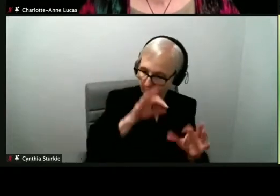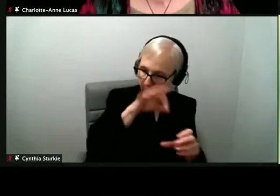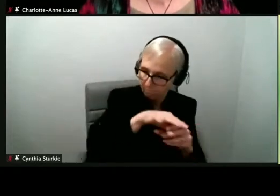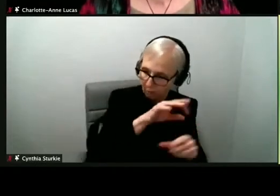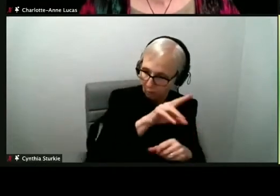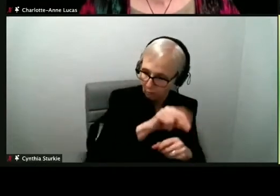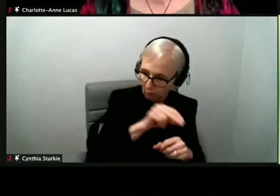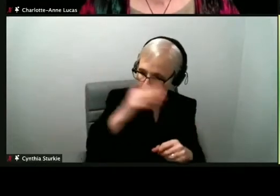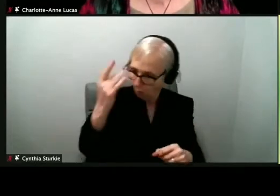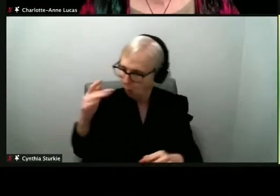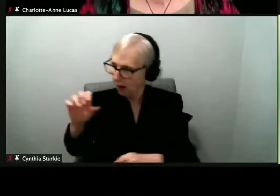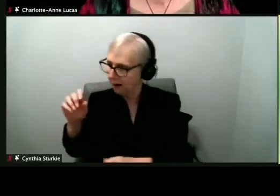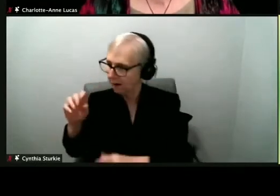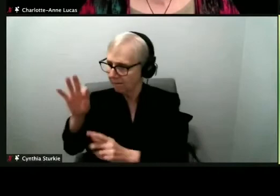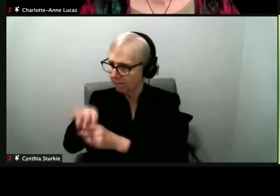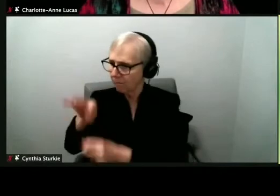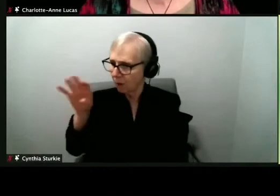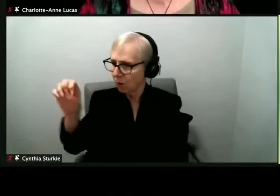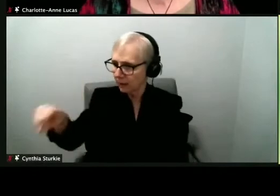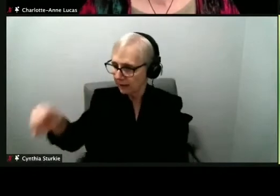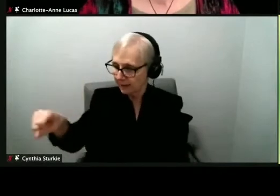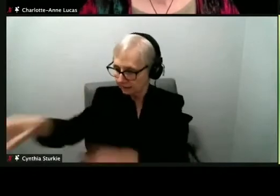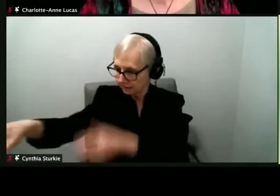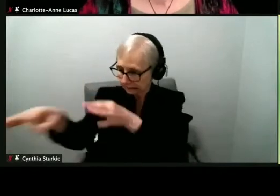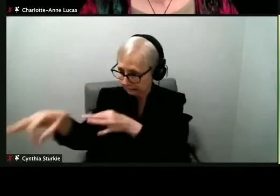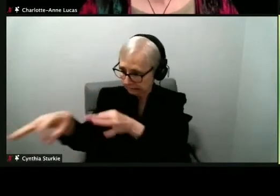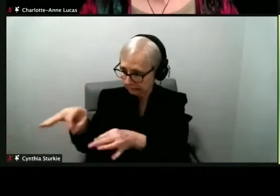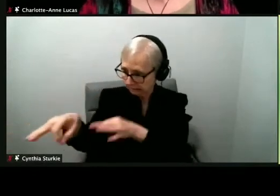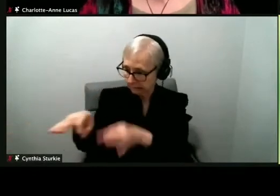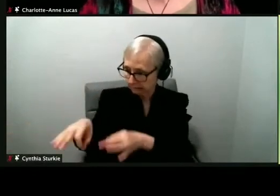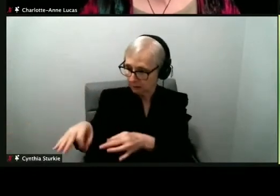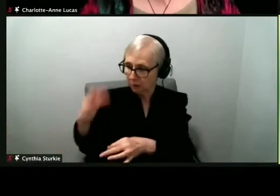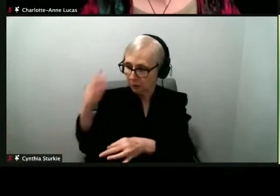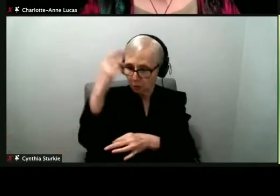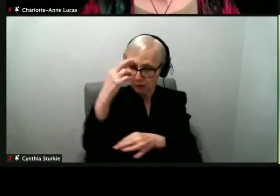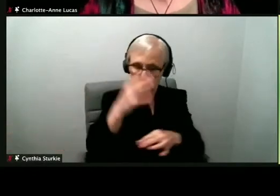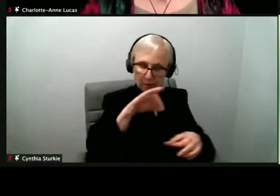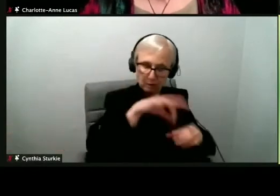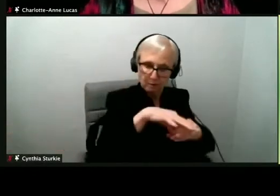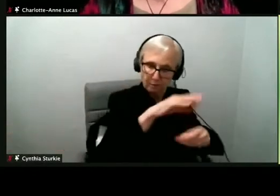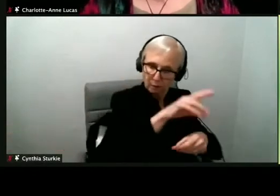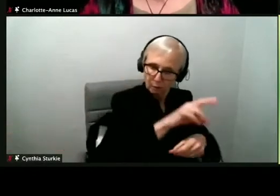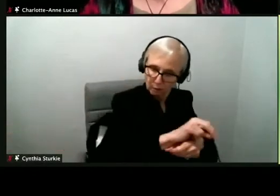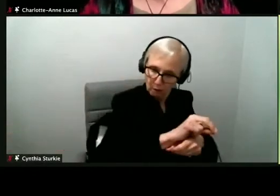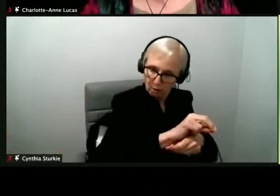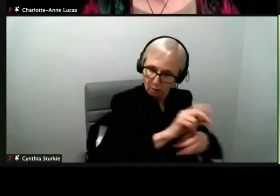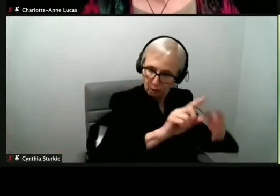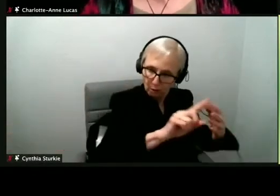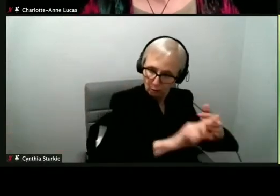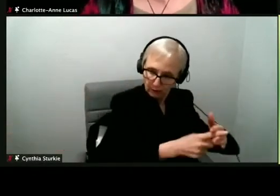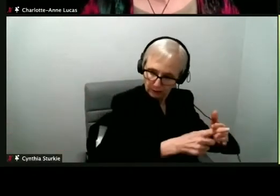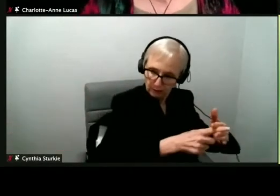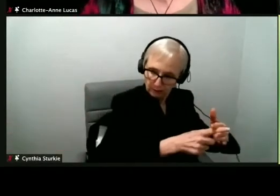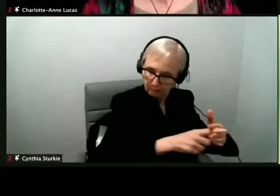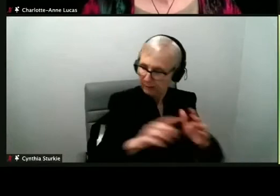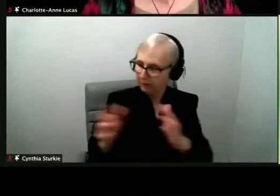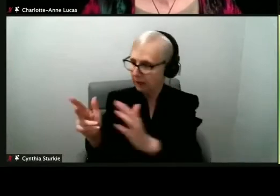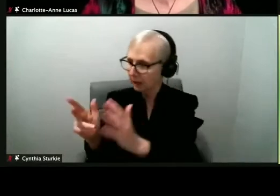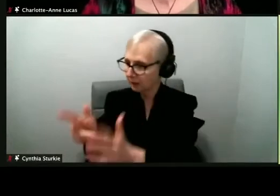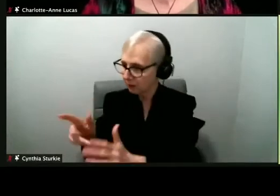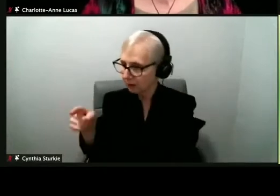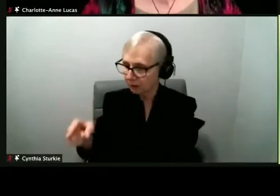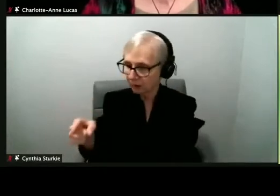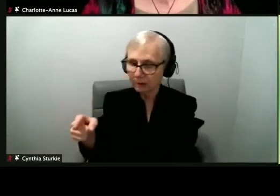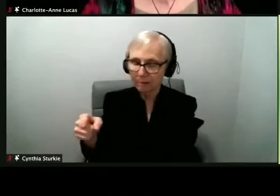why should I vote yes? And then they gave me the reasons. Because originally I was going to go no. But then after talking to my community, I'm voting all the way yes.